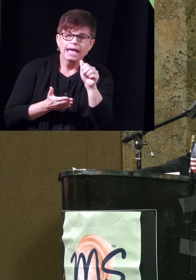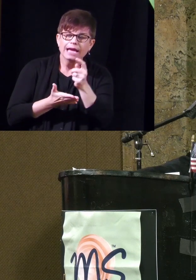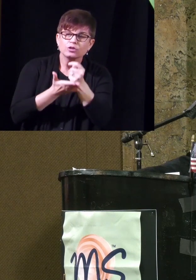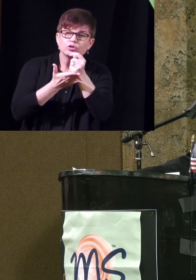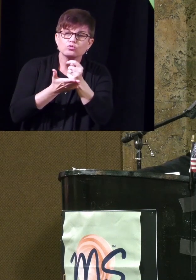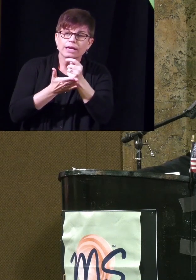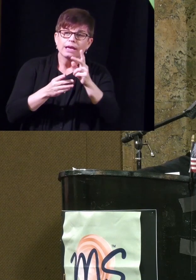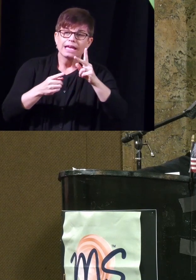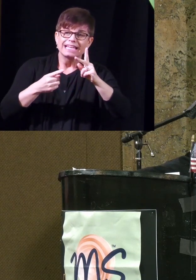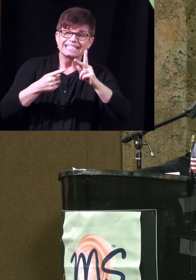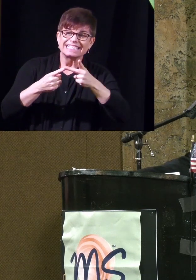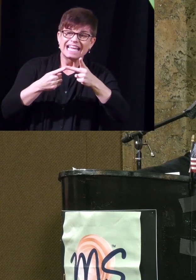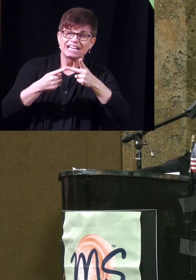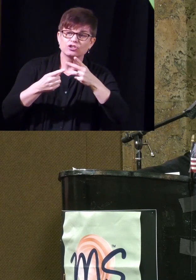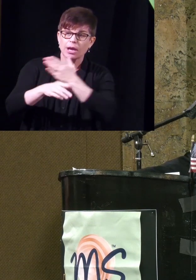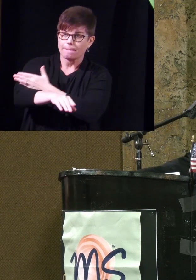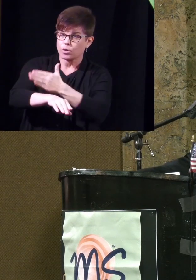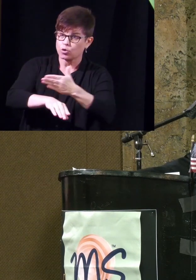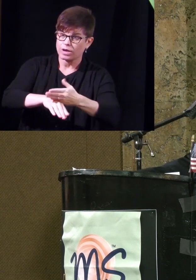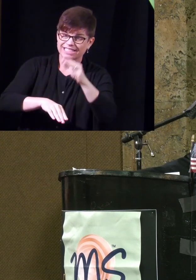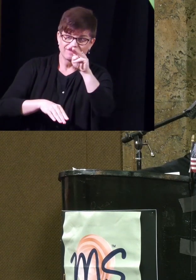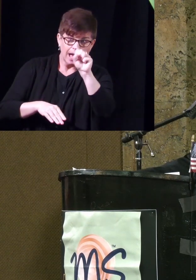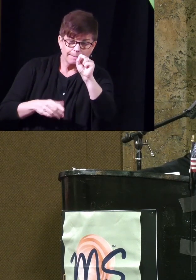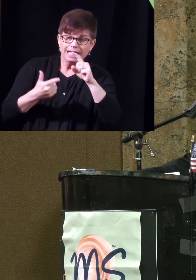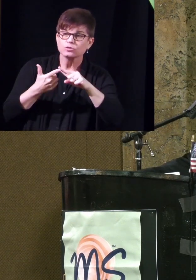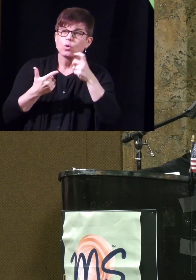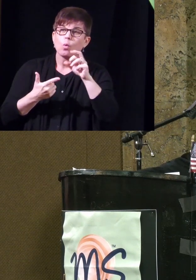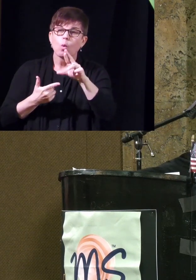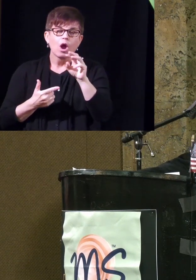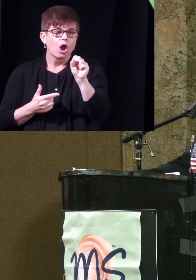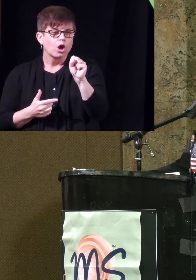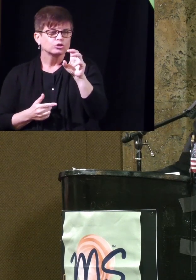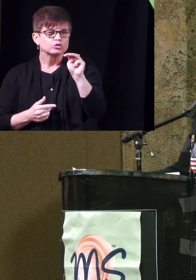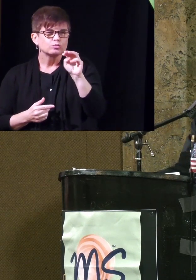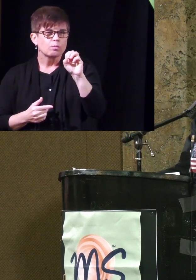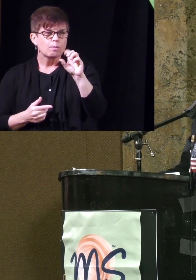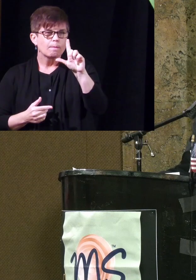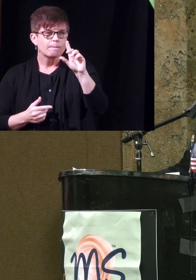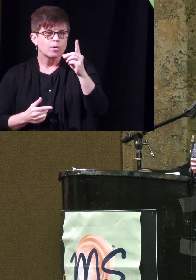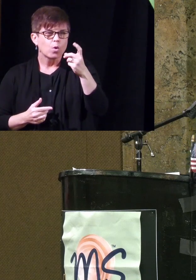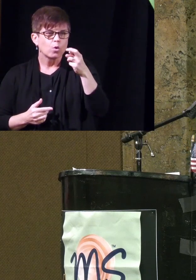secondary progressive MS or smoldering MS?